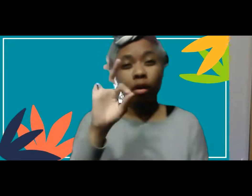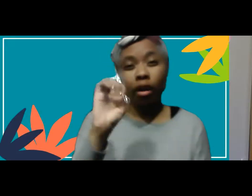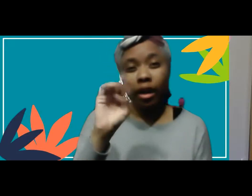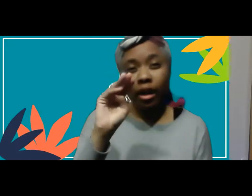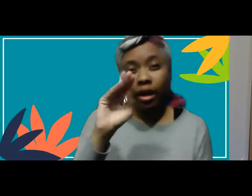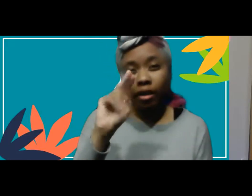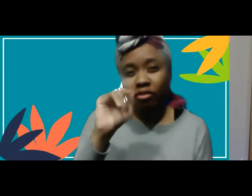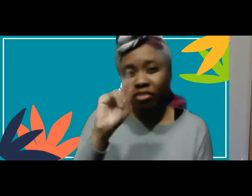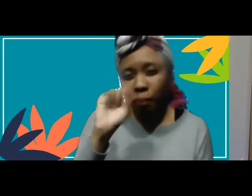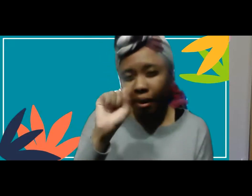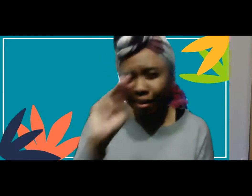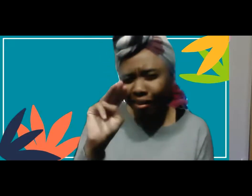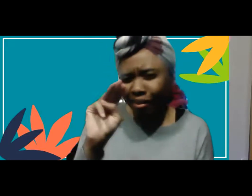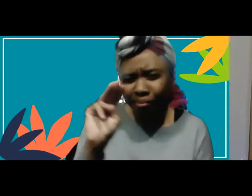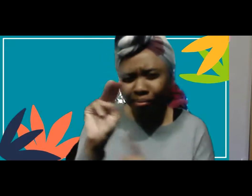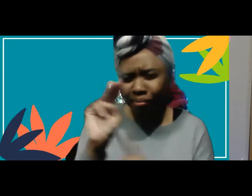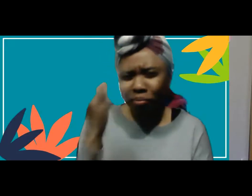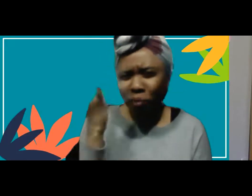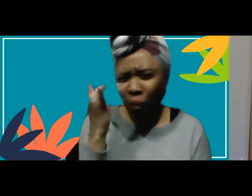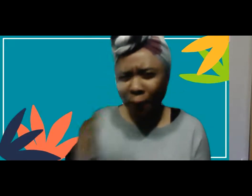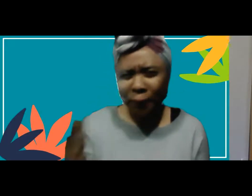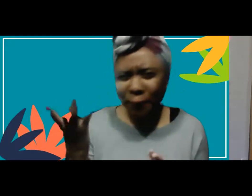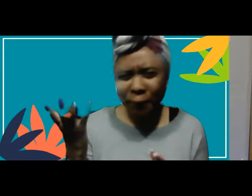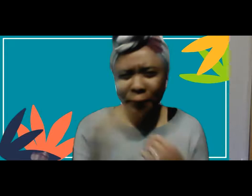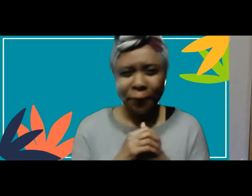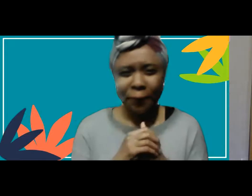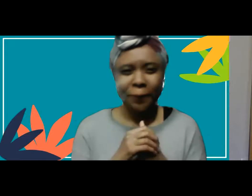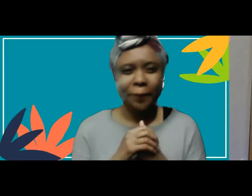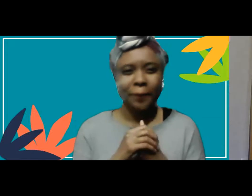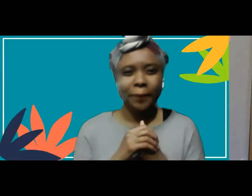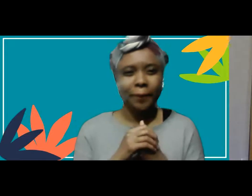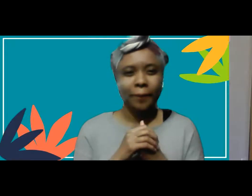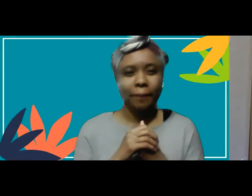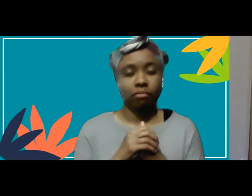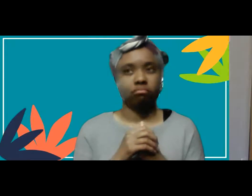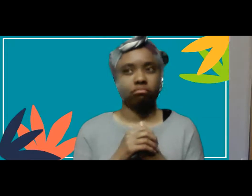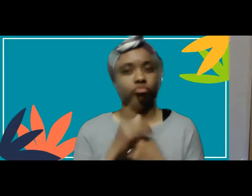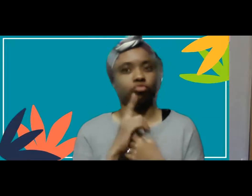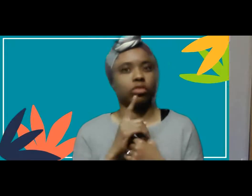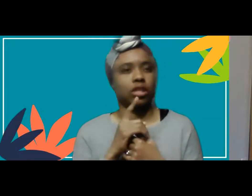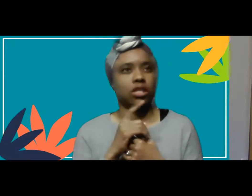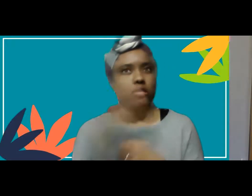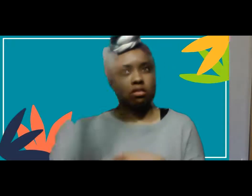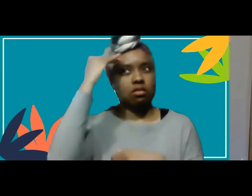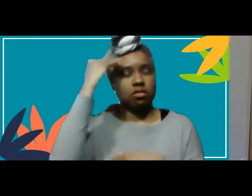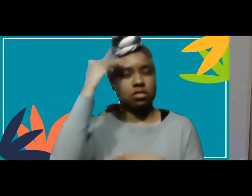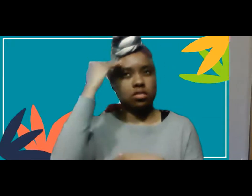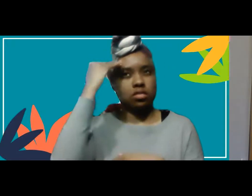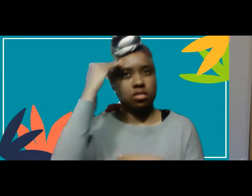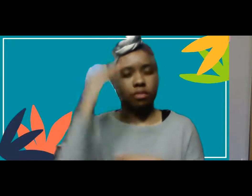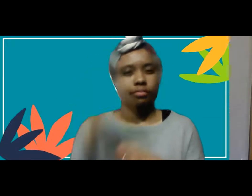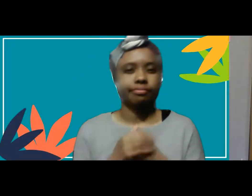did you use the term feminism? And that was incredibly conscious. Because without that word,